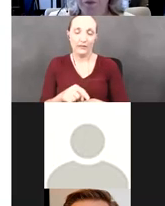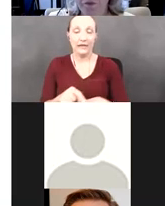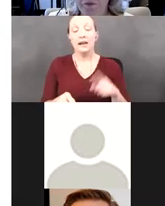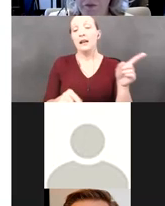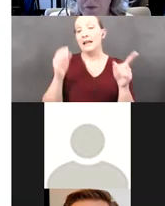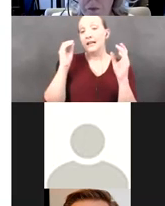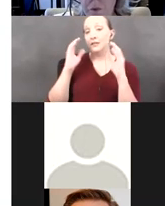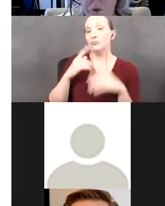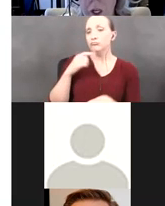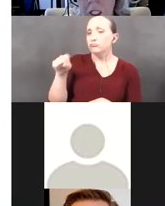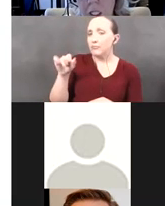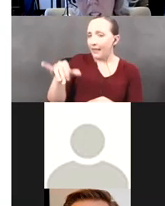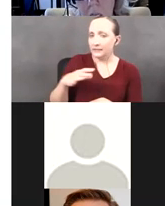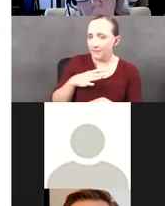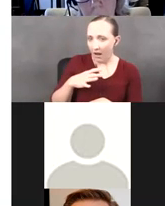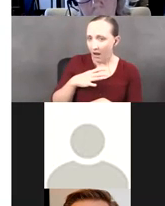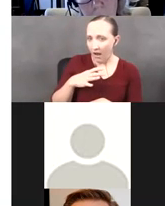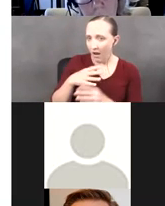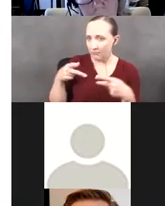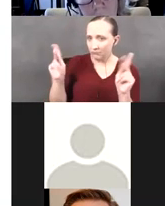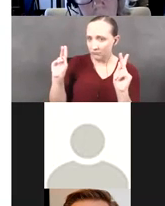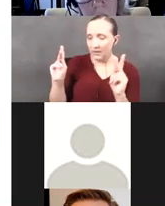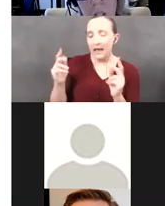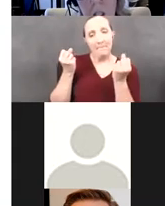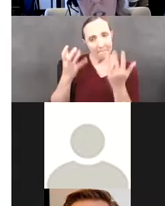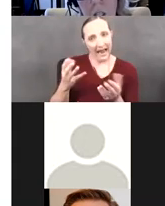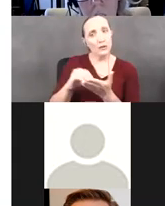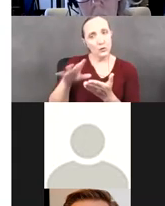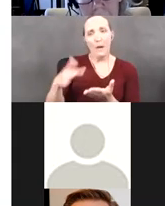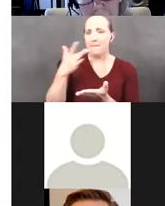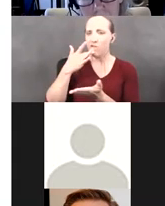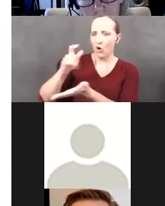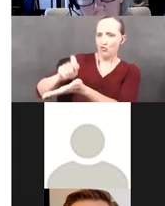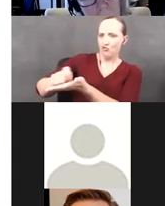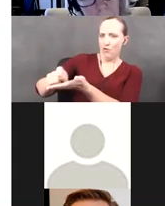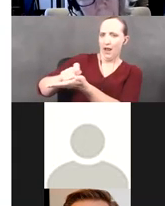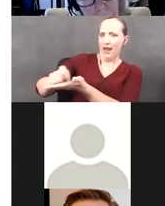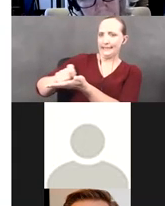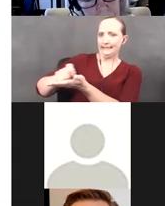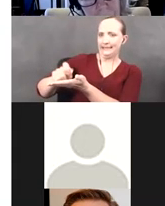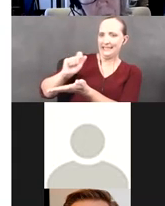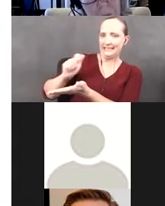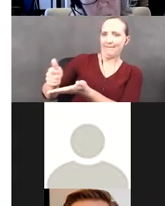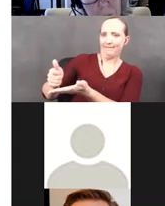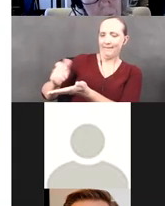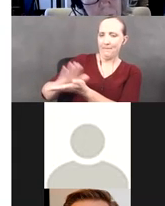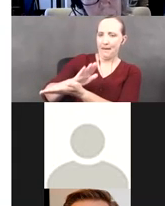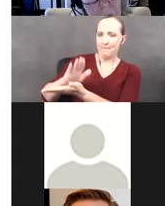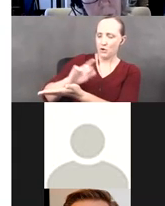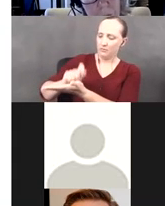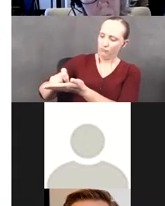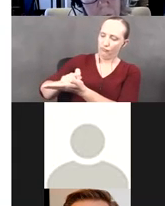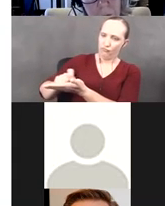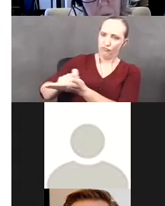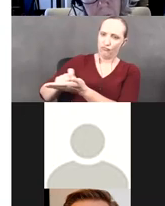that's perfectly fine. Sí, eso A es lot of students perfectamente prefer to do the writing on a bien. sheet of paper. Muchos de ellos prefieren escribir la